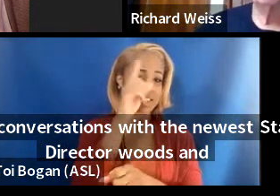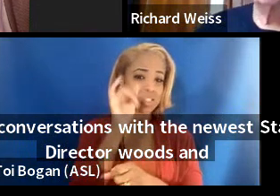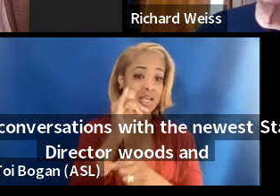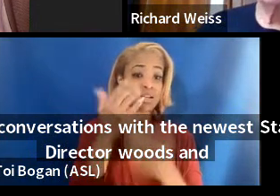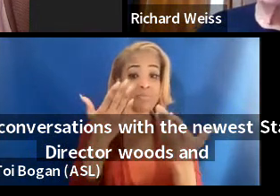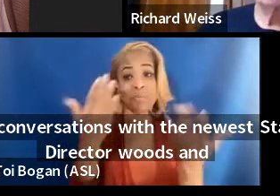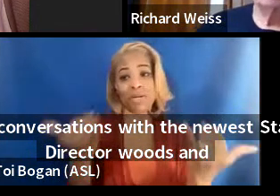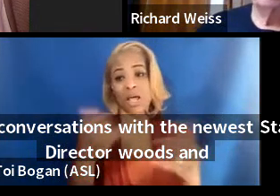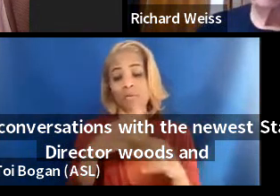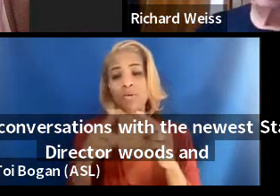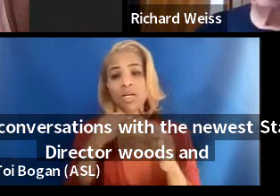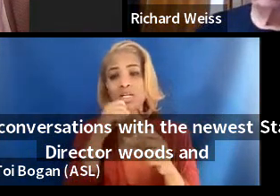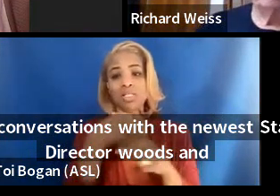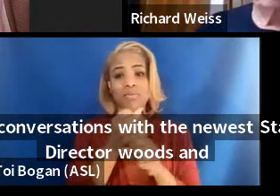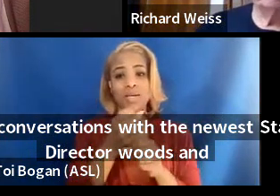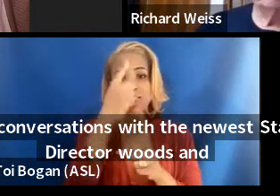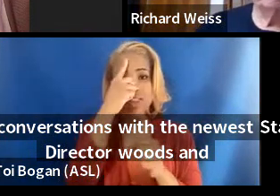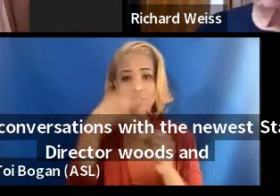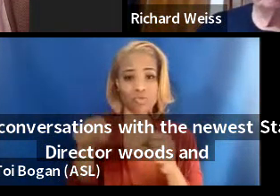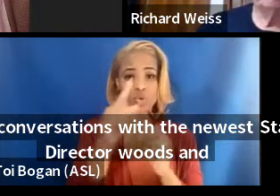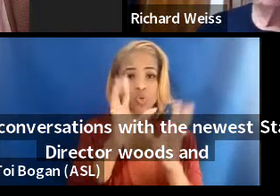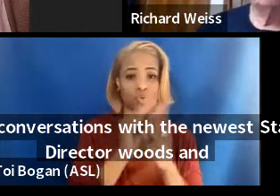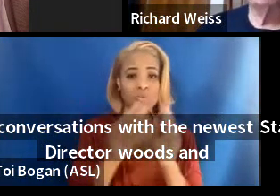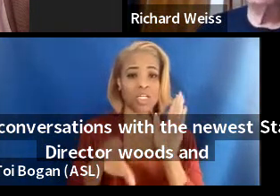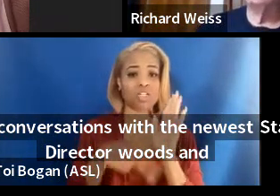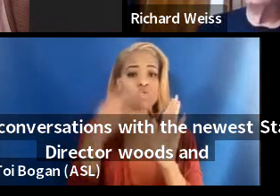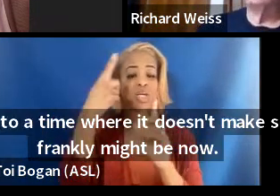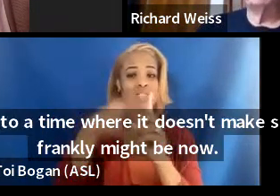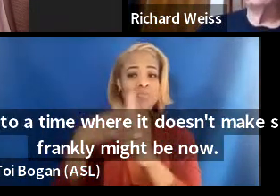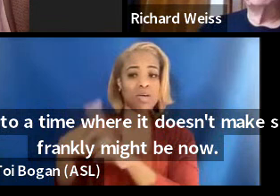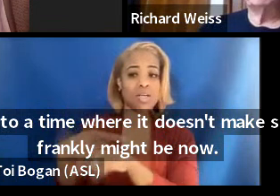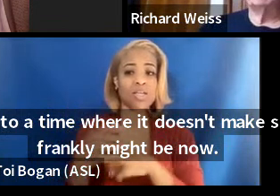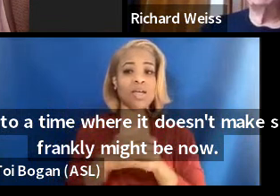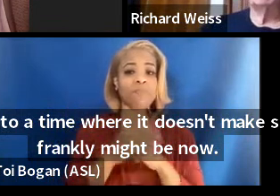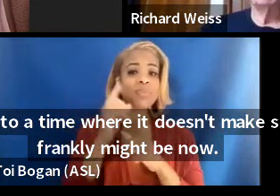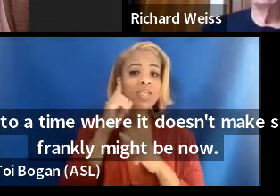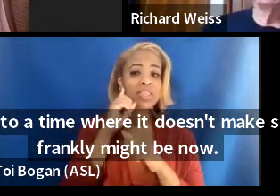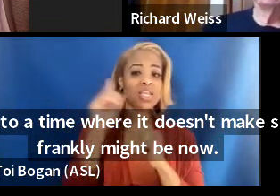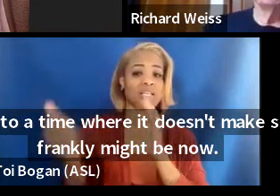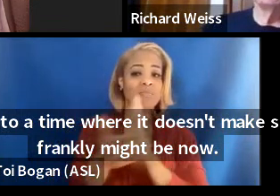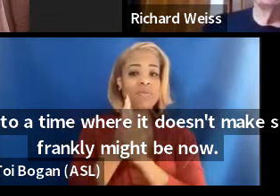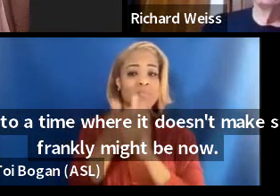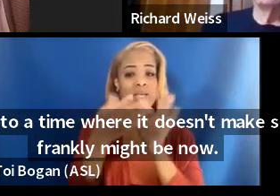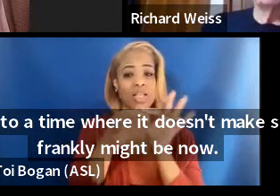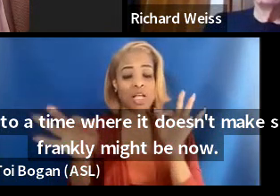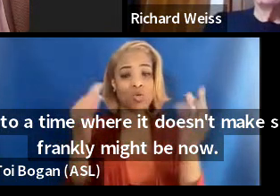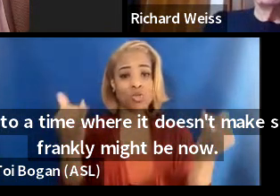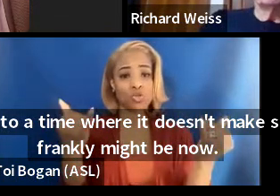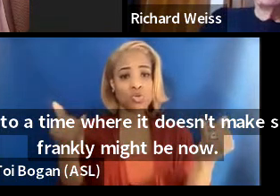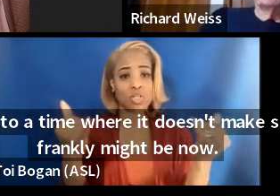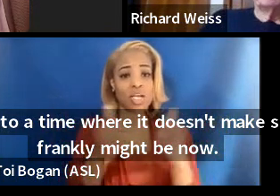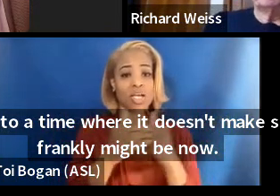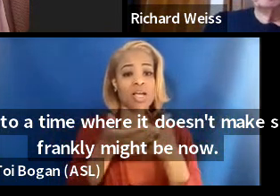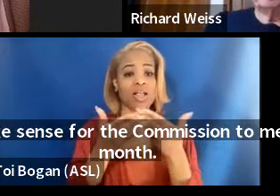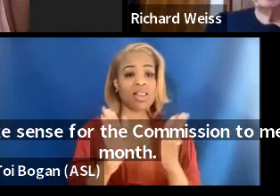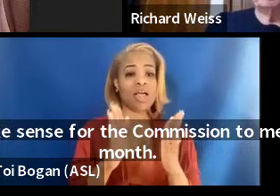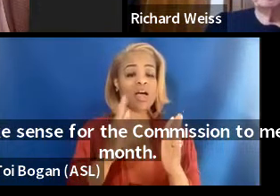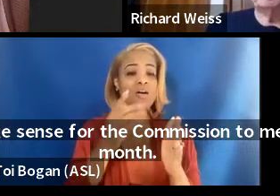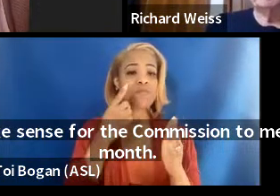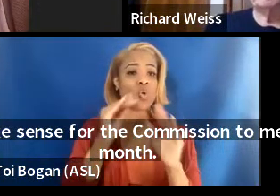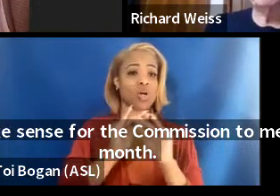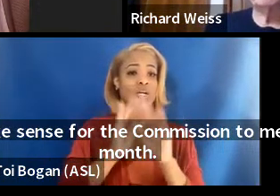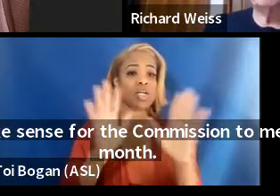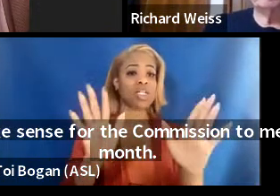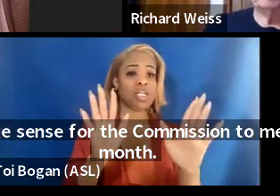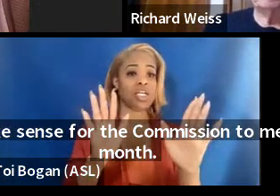now, but doesn't make sense for the commission to meet twice a month. I think the amended language today allowing for a clear